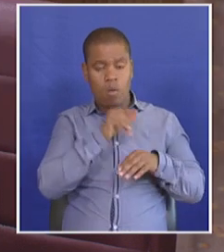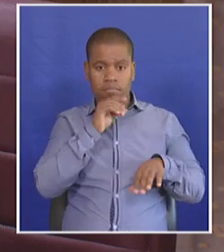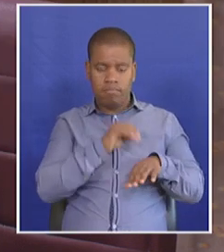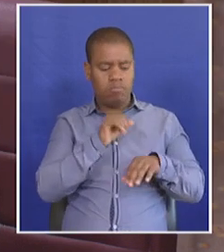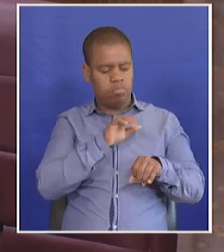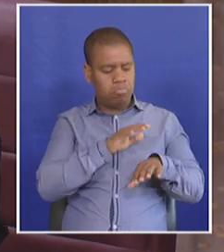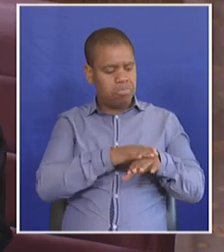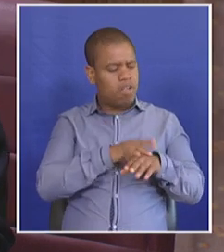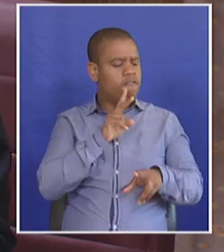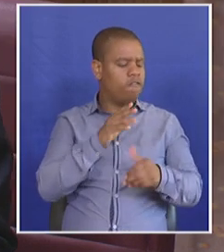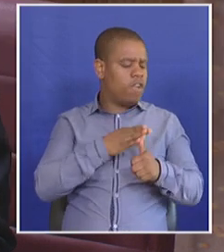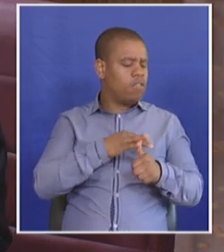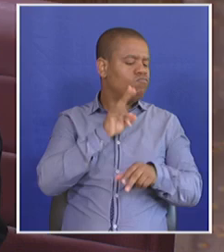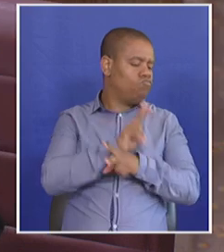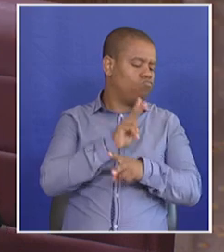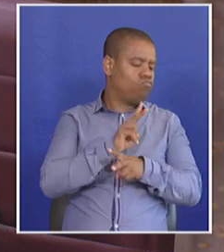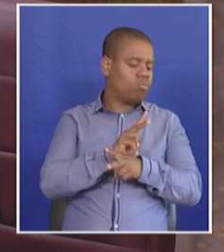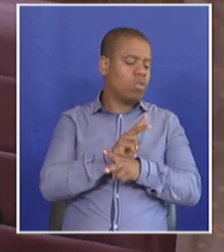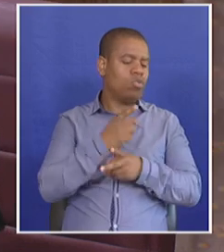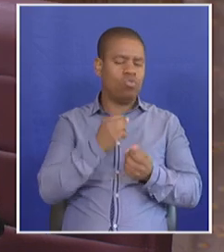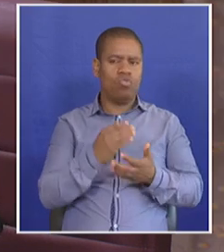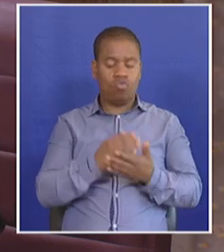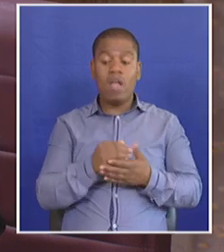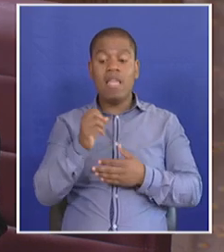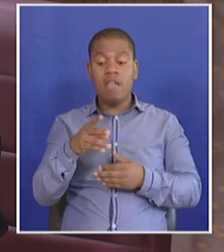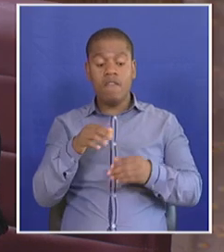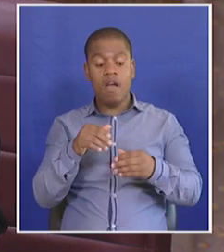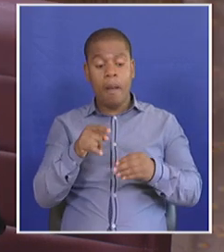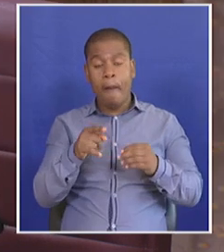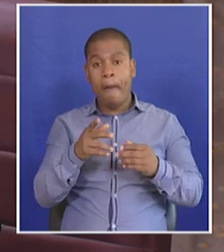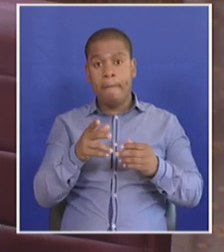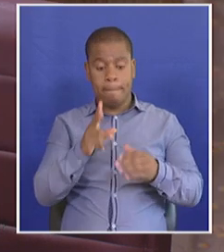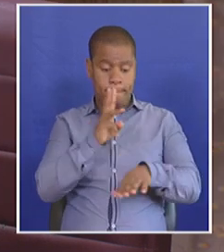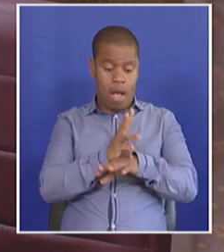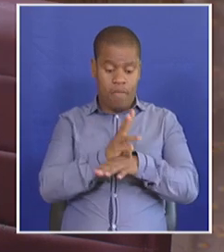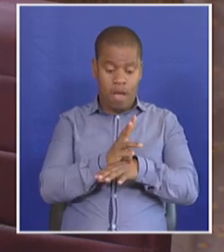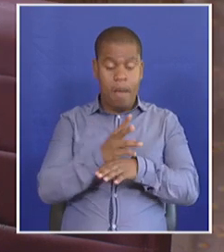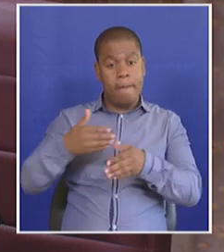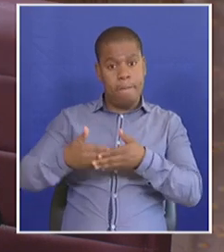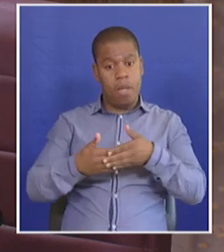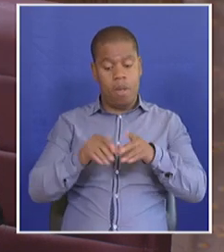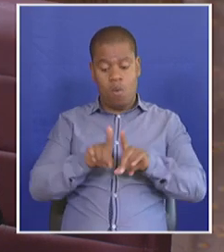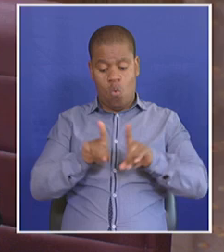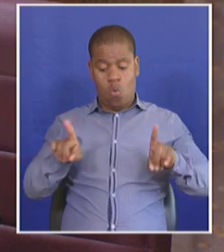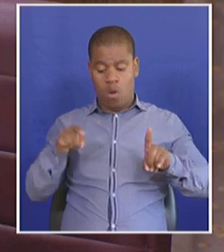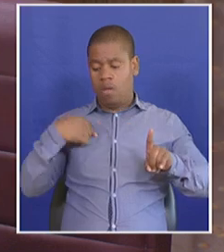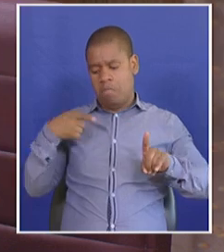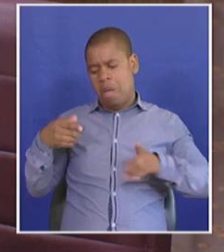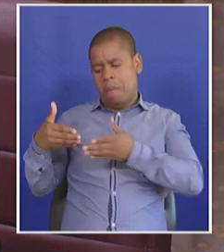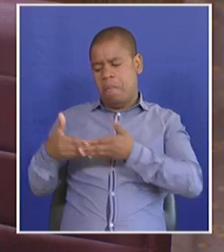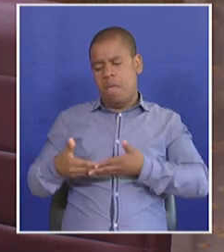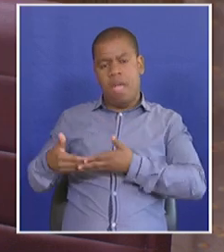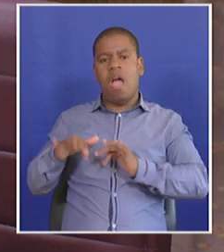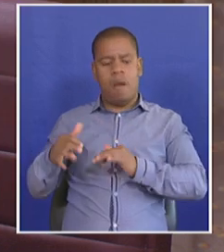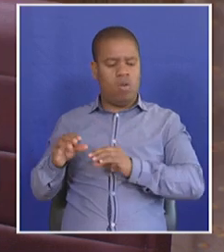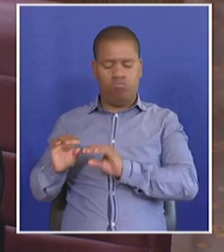of support systems should the baby's circumstances permit the placement of the baby into alternative care. And